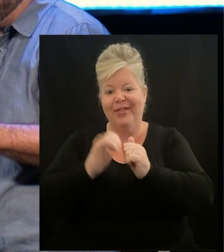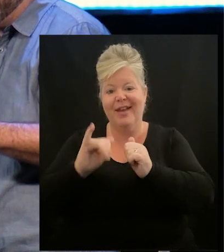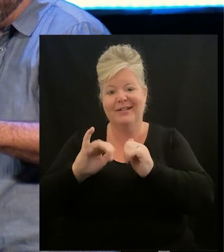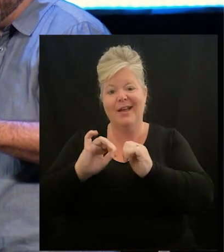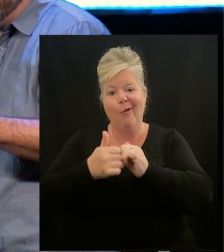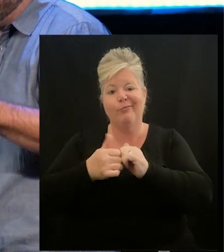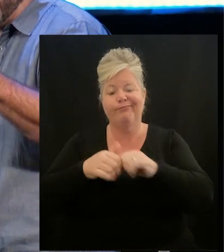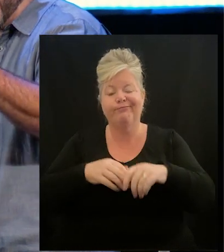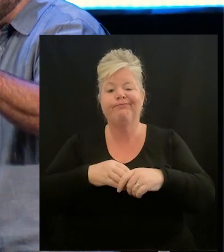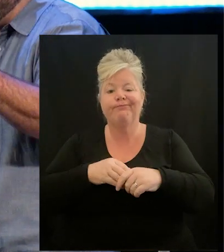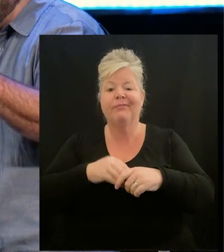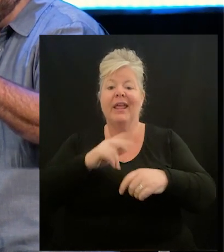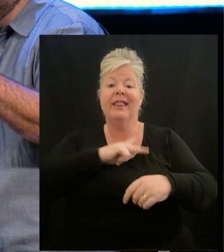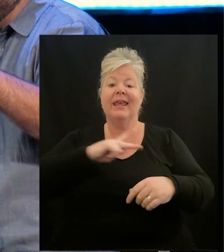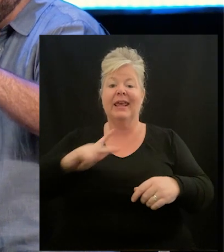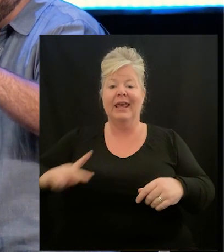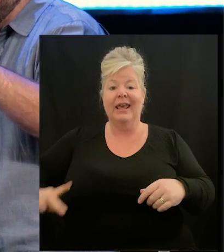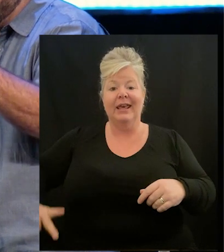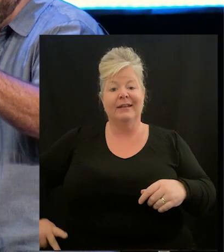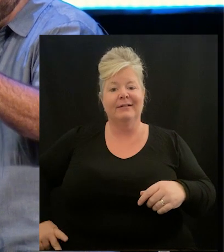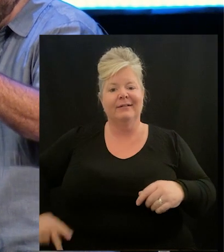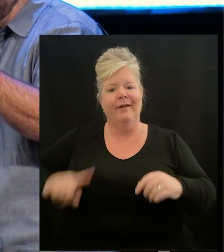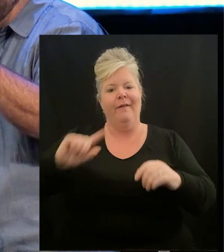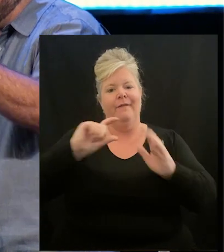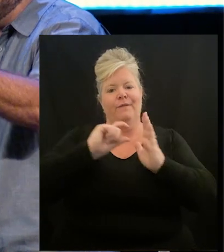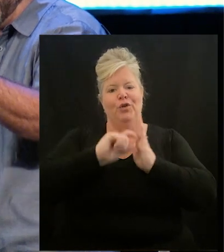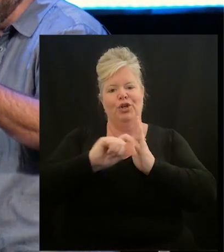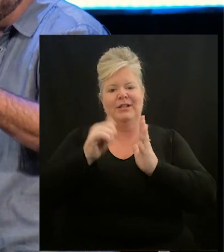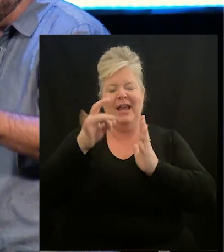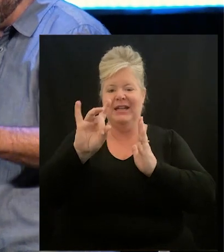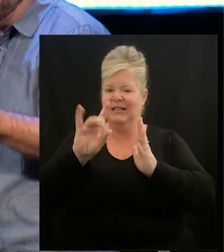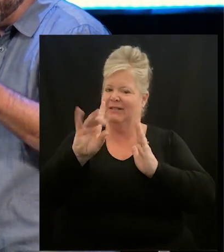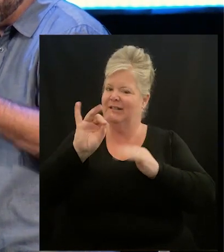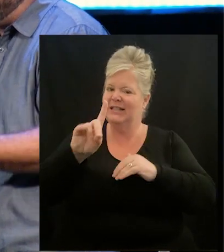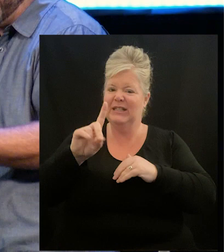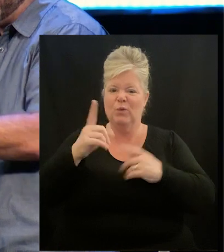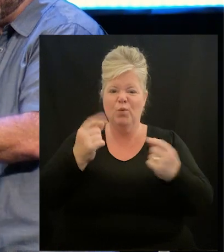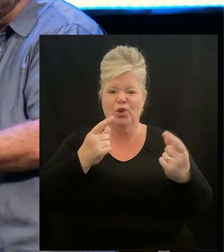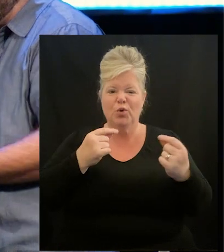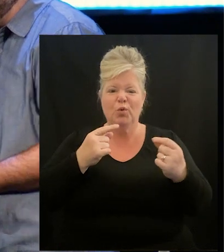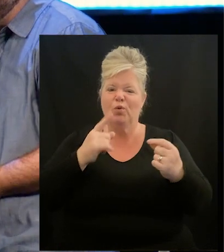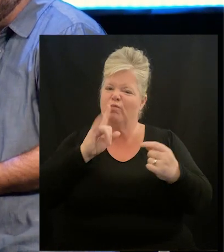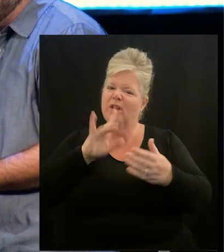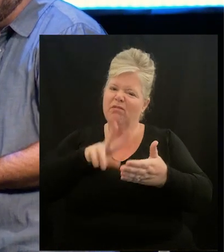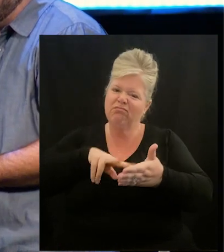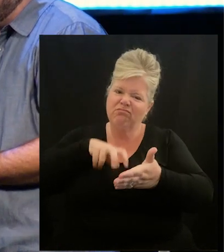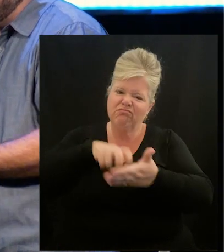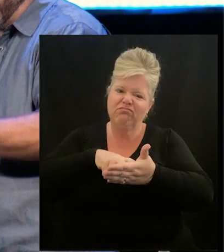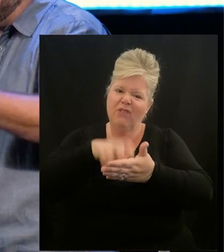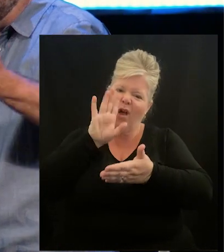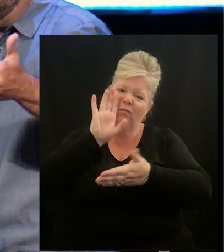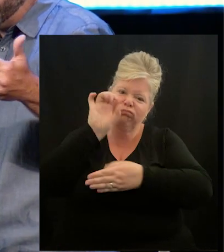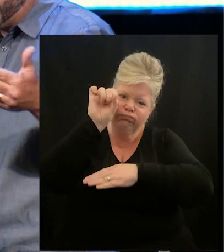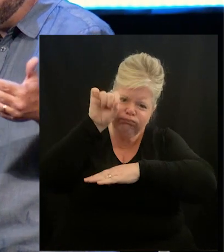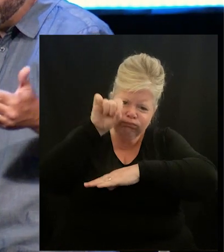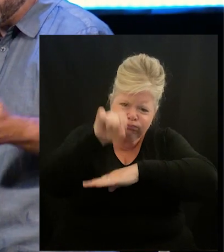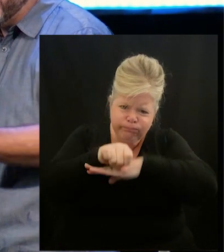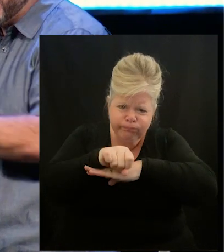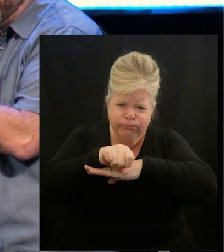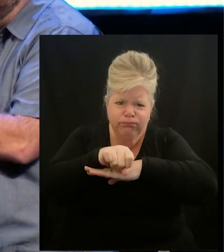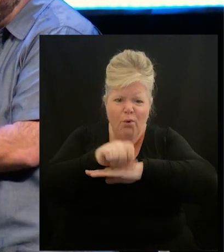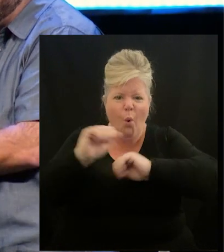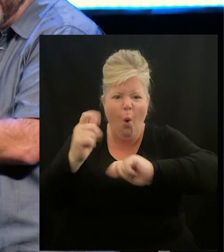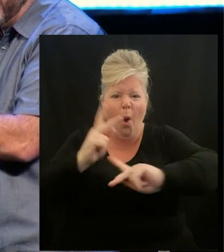play. Jehoshaphat, verse 18, bowed down with his face to the ground. And all the people of Judah